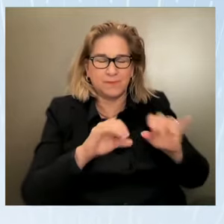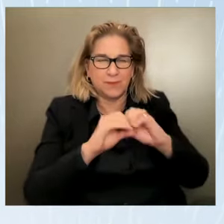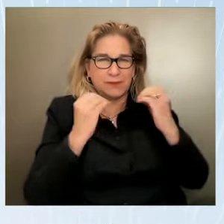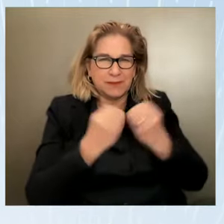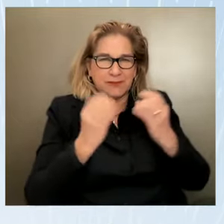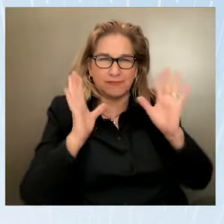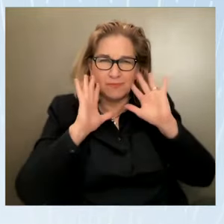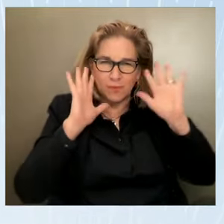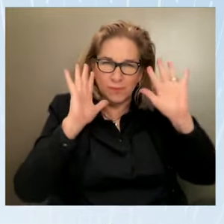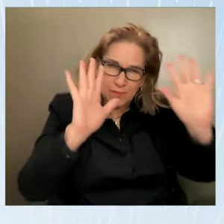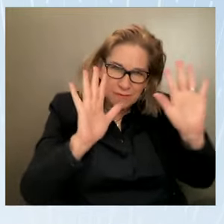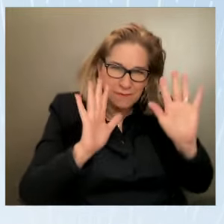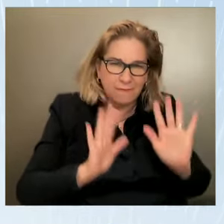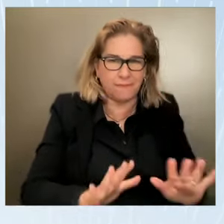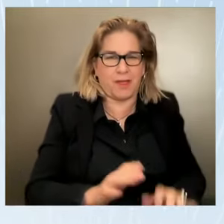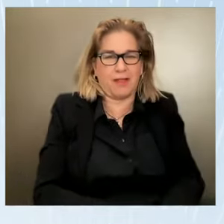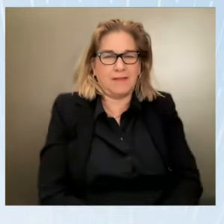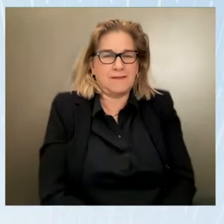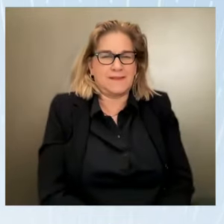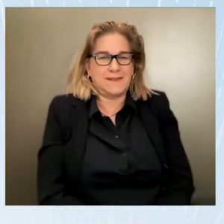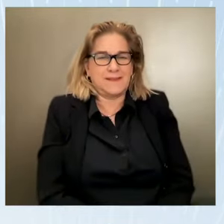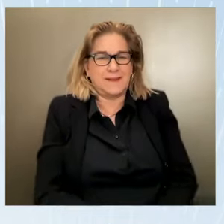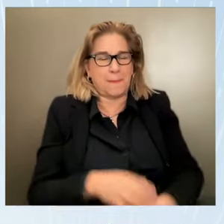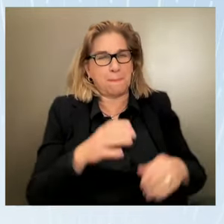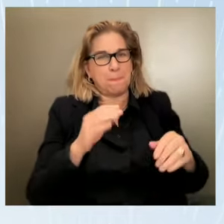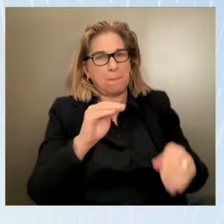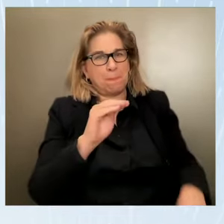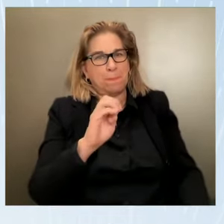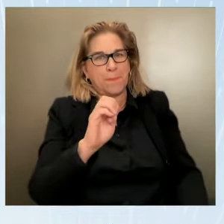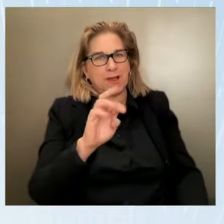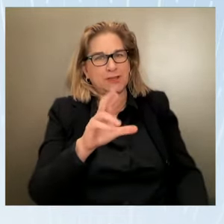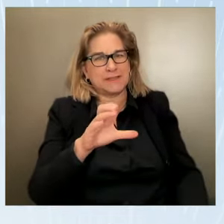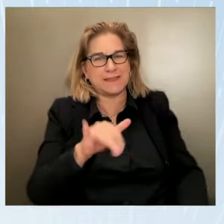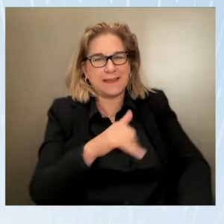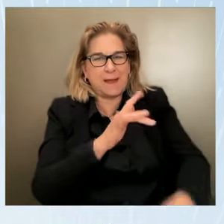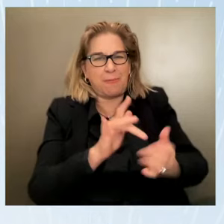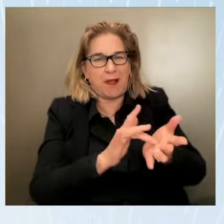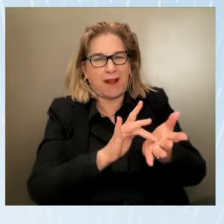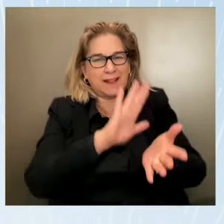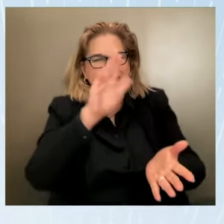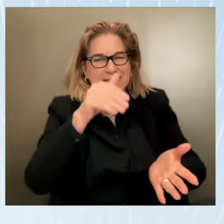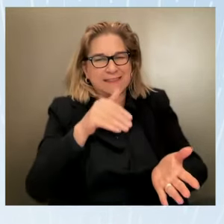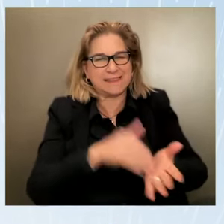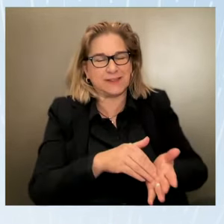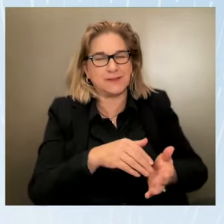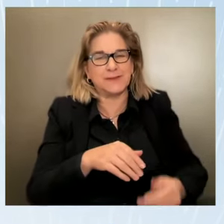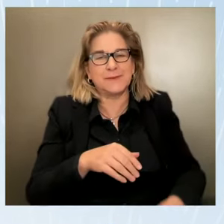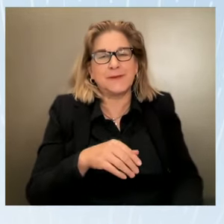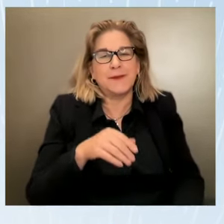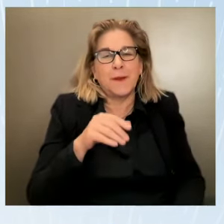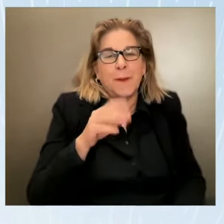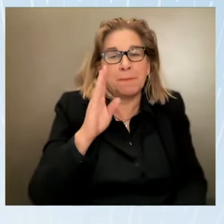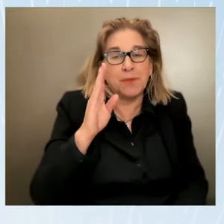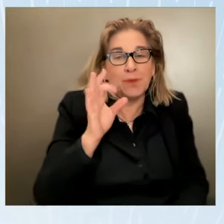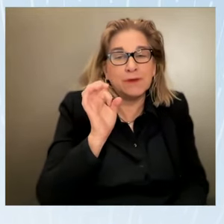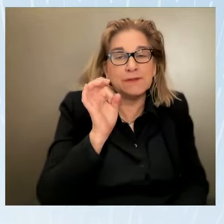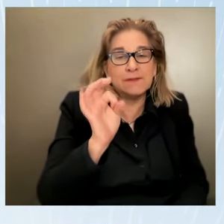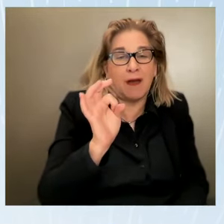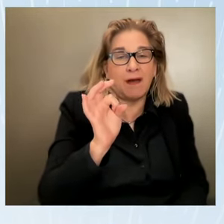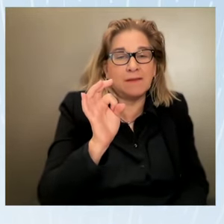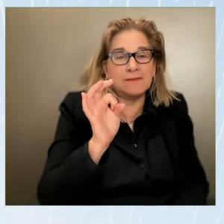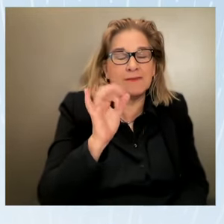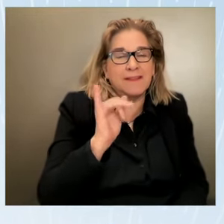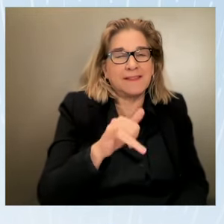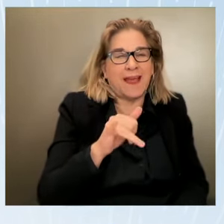Mercy Medical Center's Blue Dot Human Trafficking Initiative for its innovative and holistic approach for the care and well-being